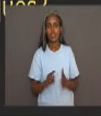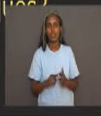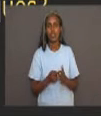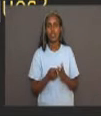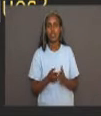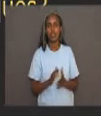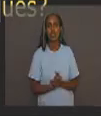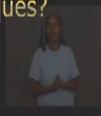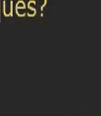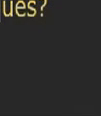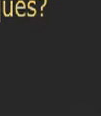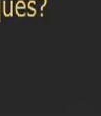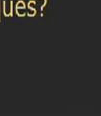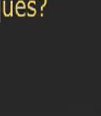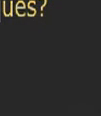Begin.